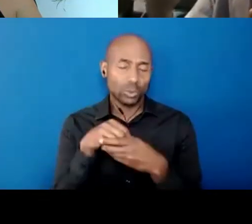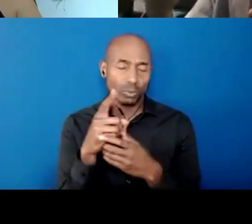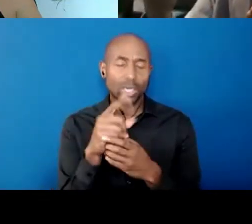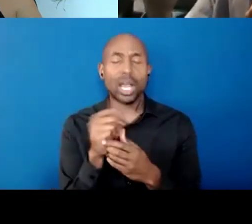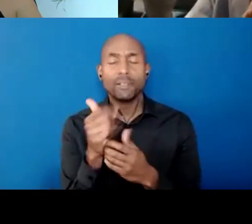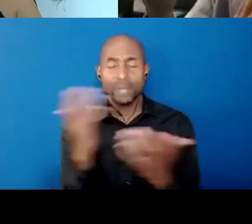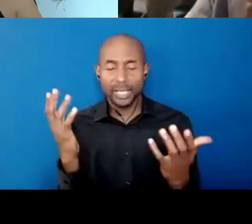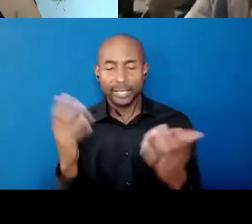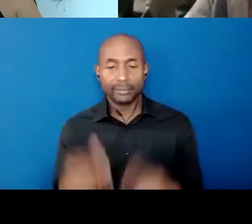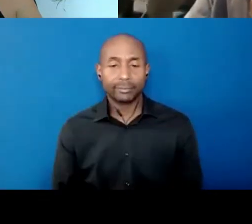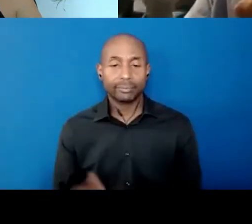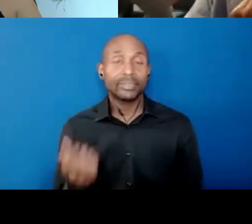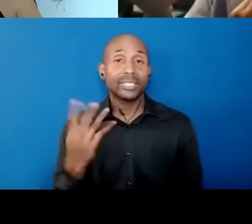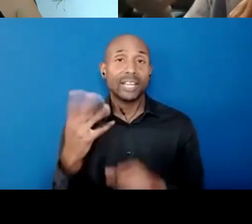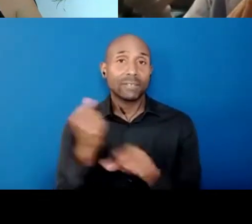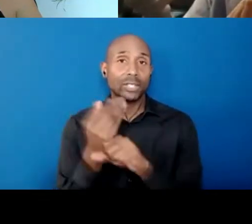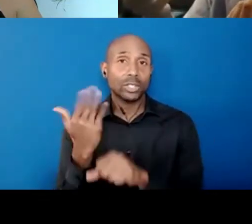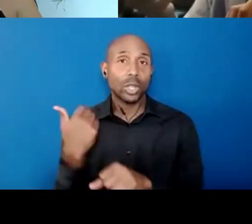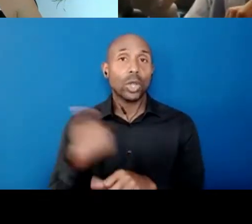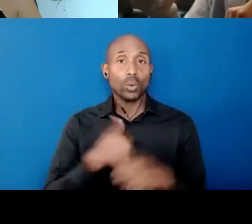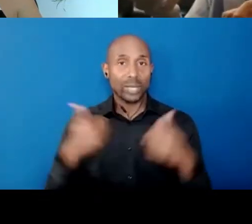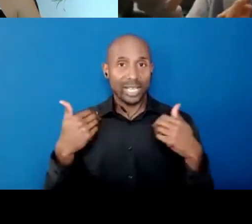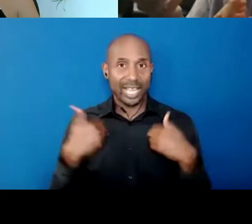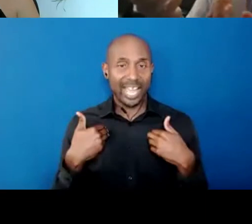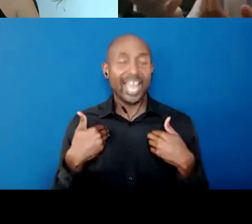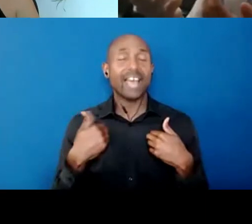our Away journal on experiential exchanges that